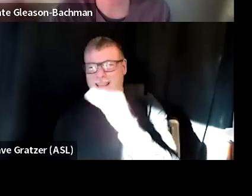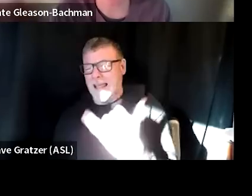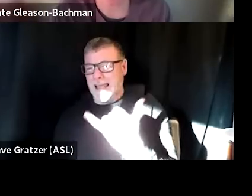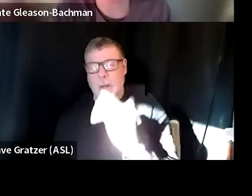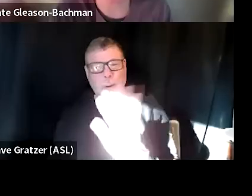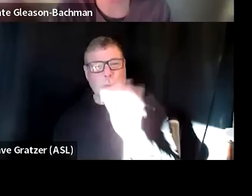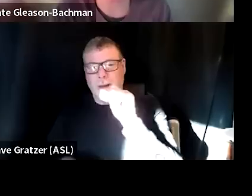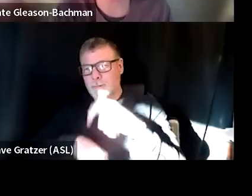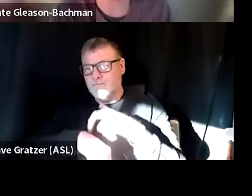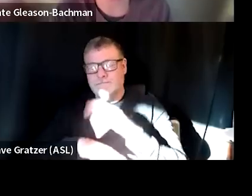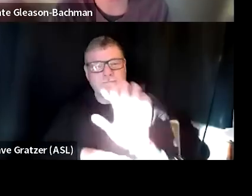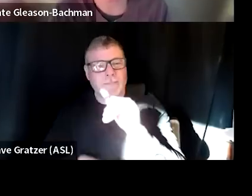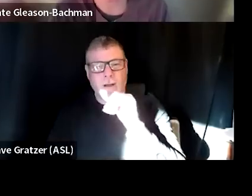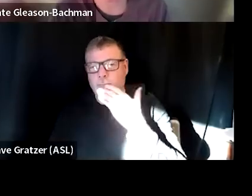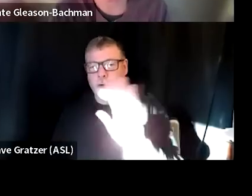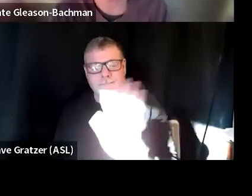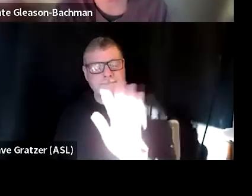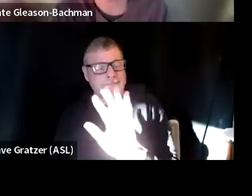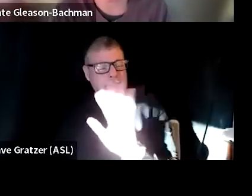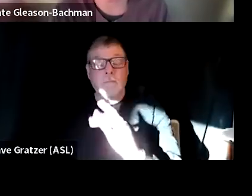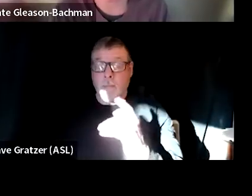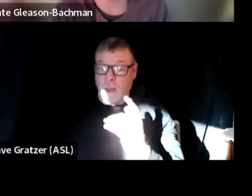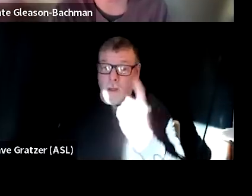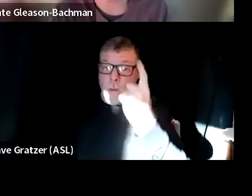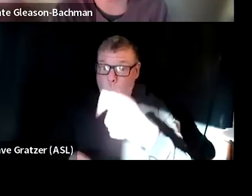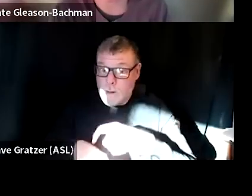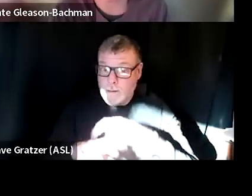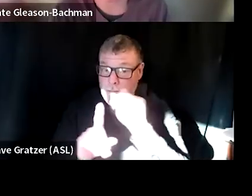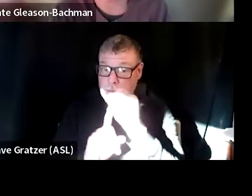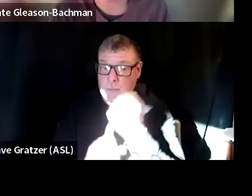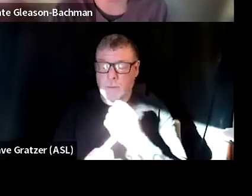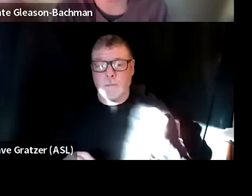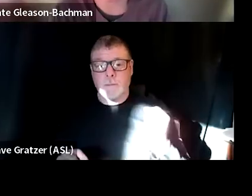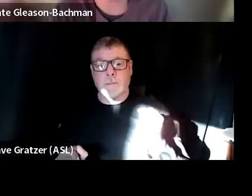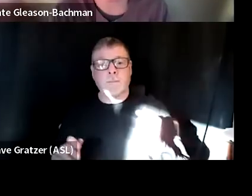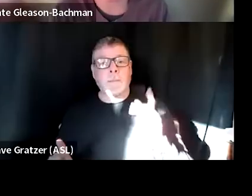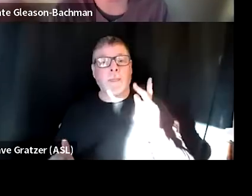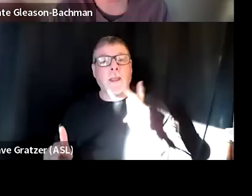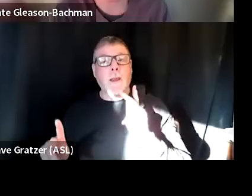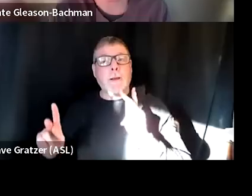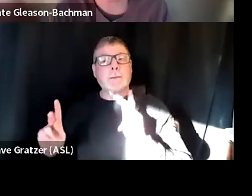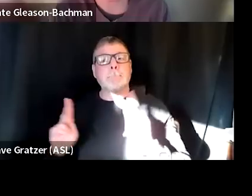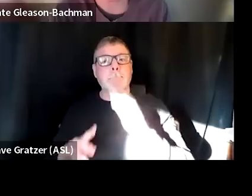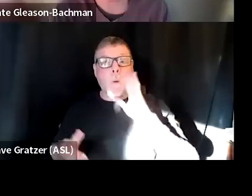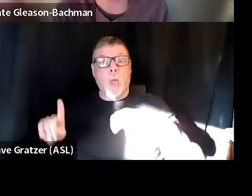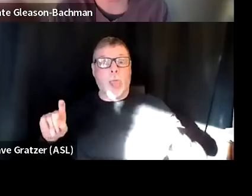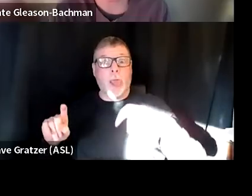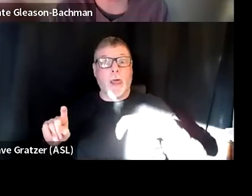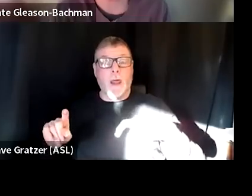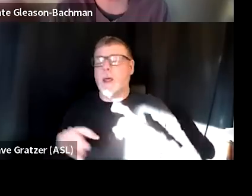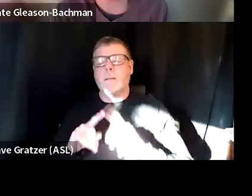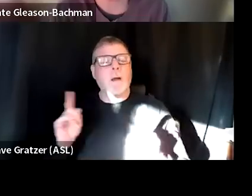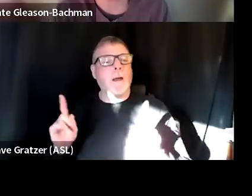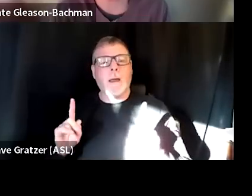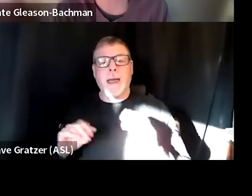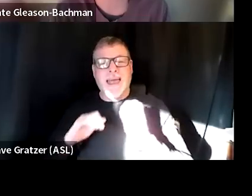be here. Or like we had a situation one time where most people probably would have panicked. But the